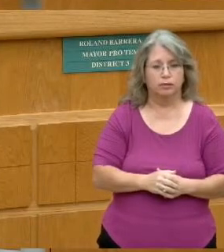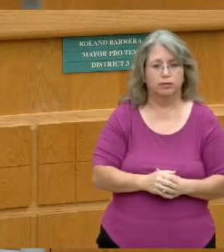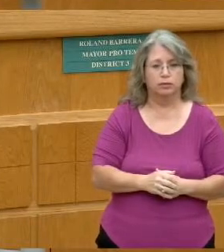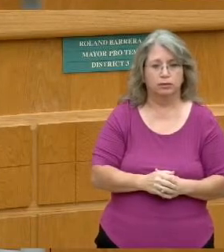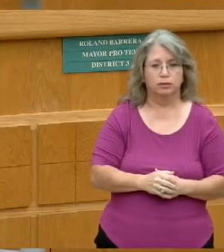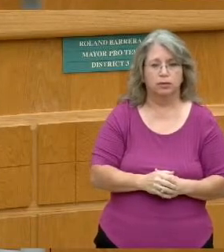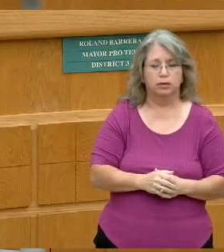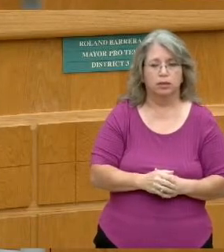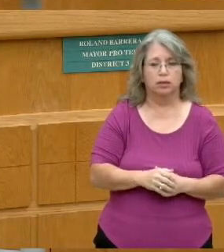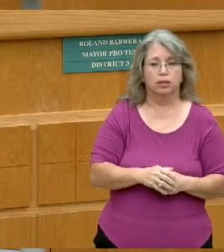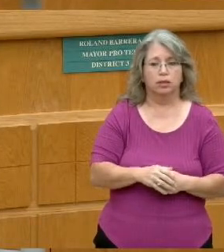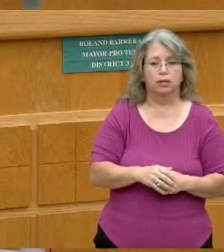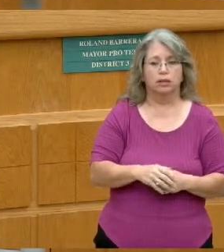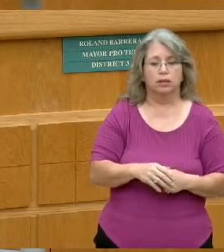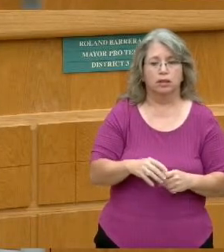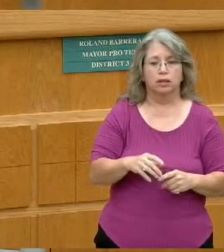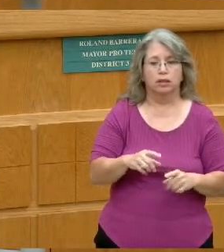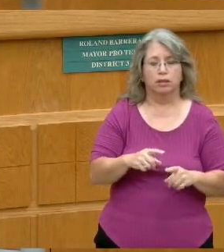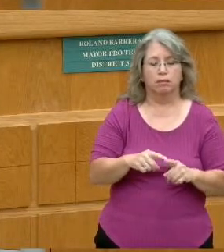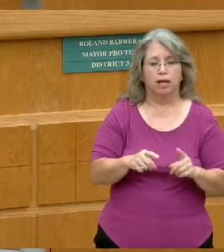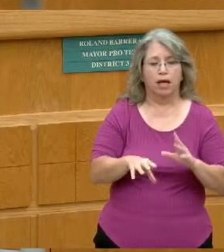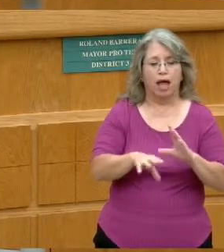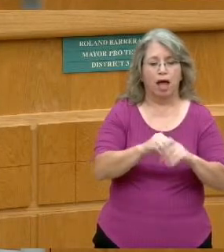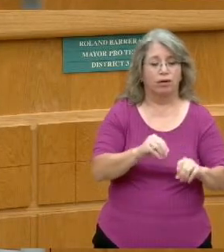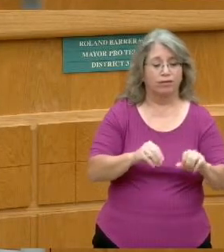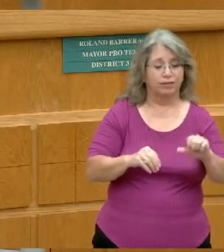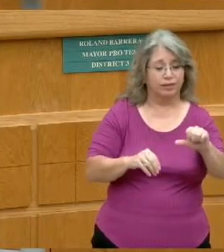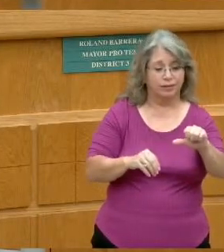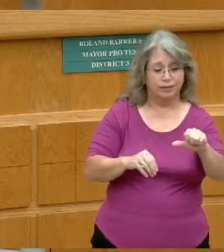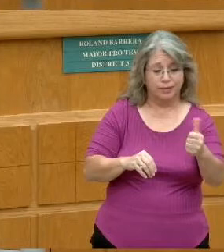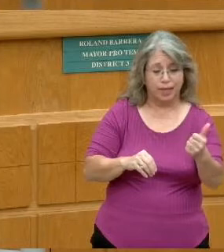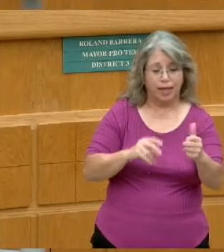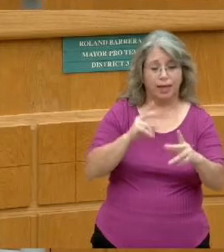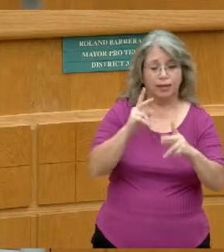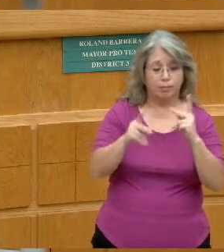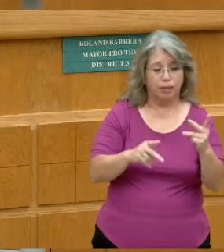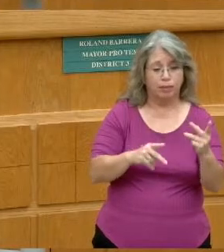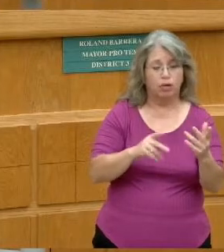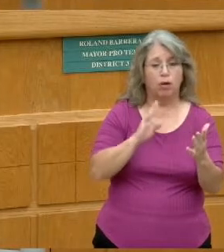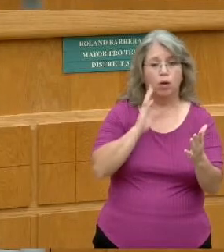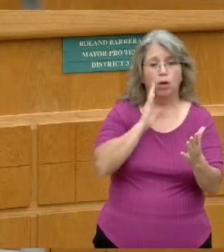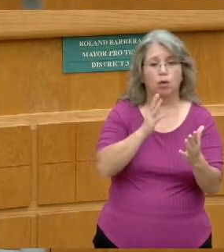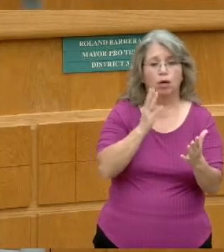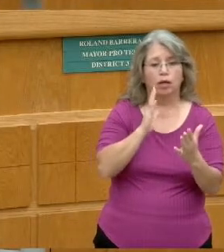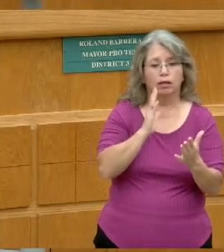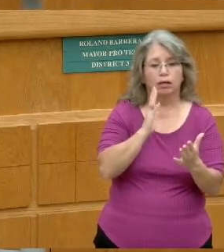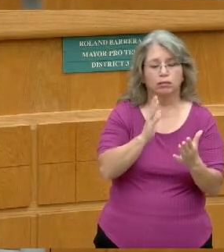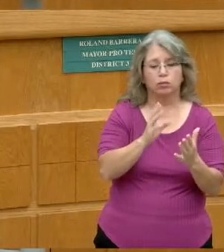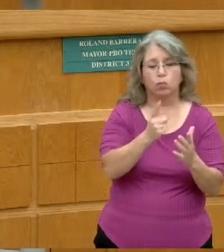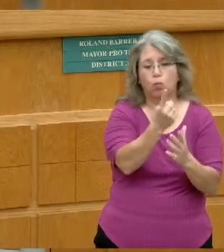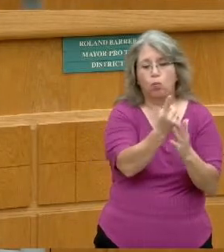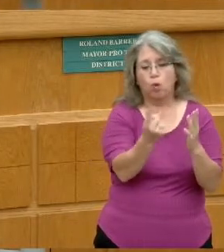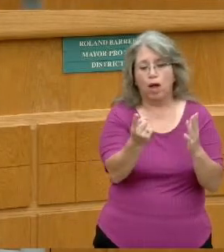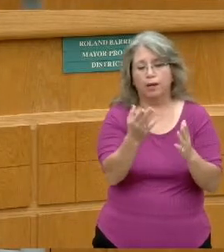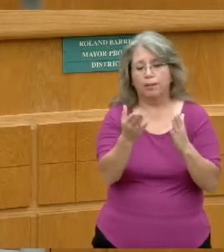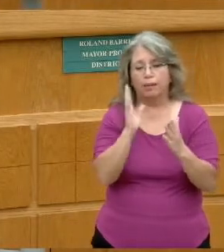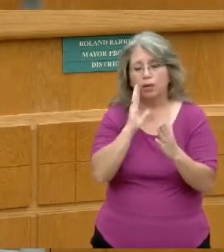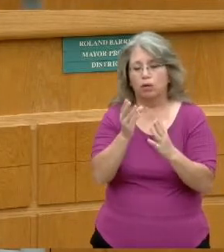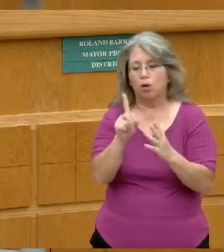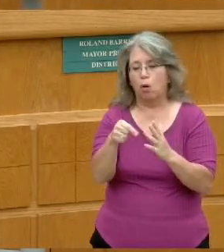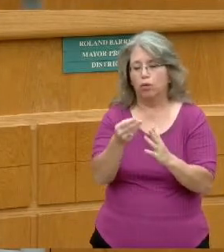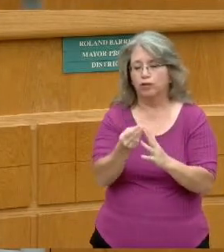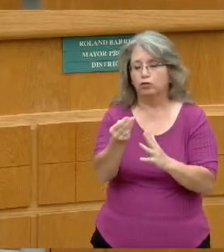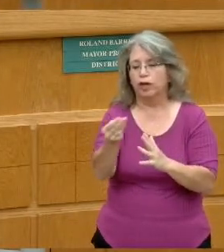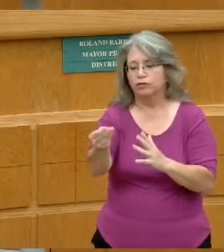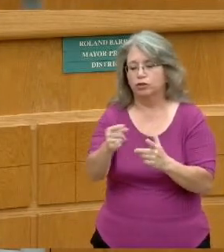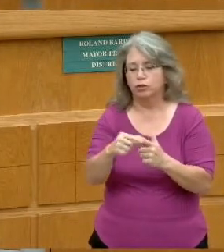will transfer it to 2 people. So in 1 week, 3 people have COVID-19. Then the same dynamics work. 3